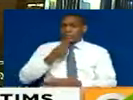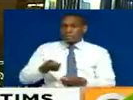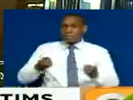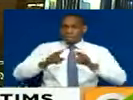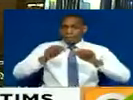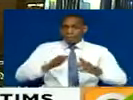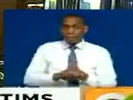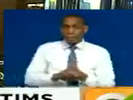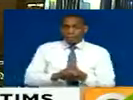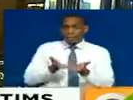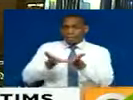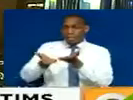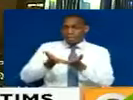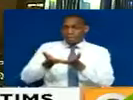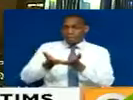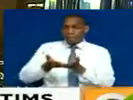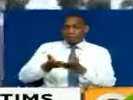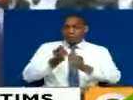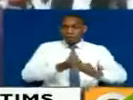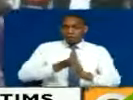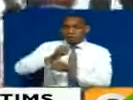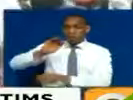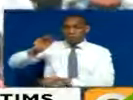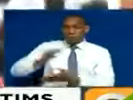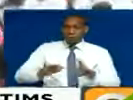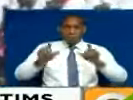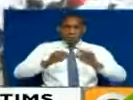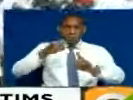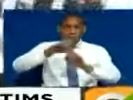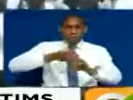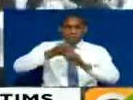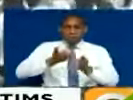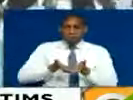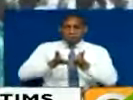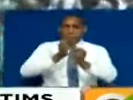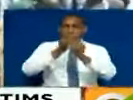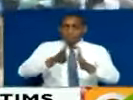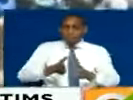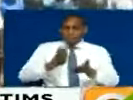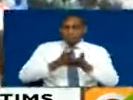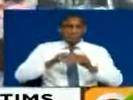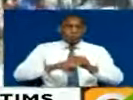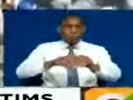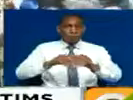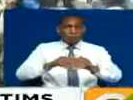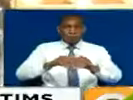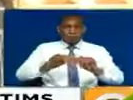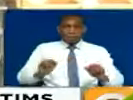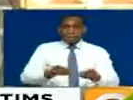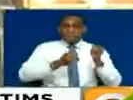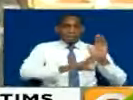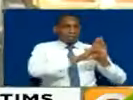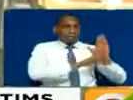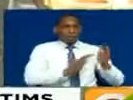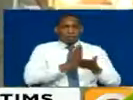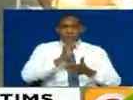held today. The mass, which was held in Homa Bay Town, was dominated by calls to boat operators in the area to comply with the maritime safety